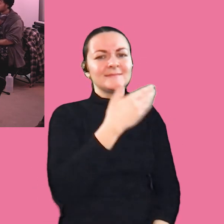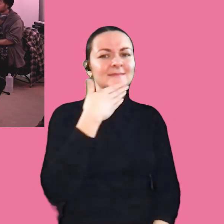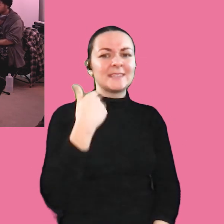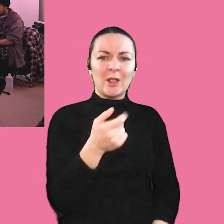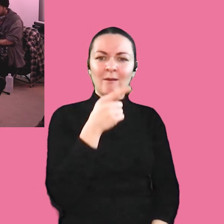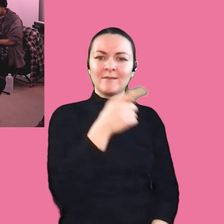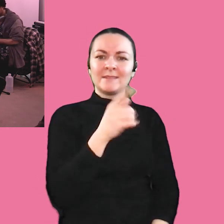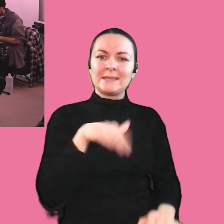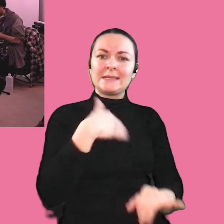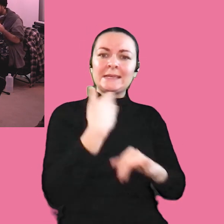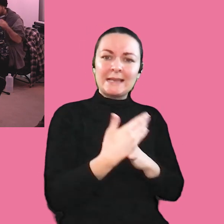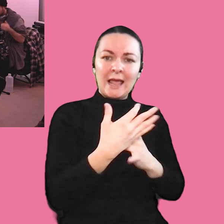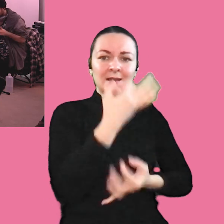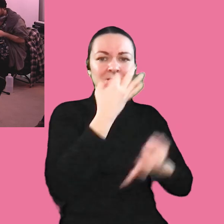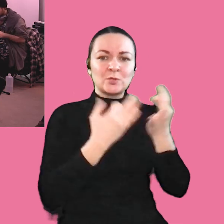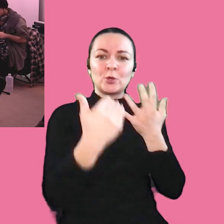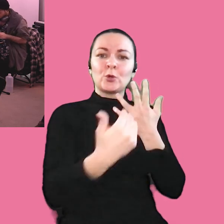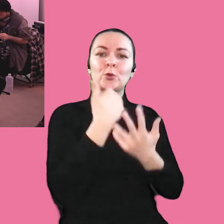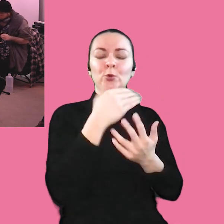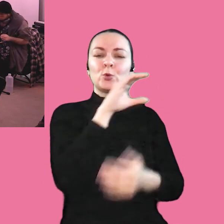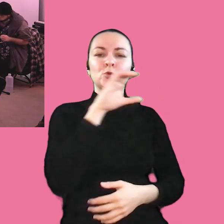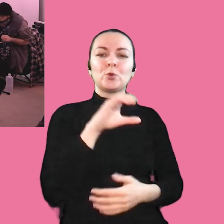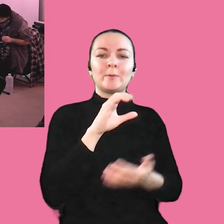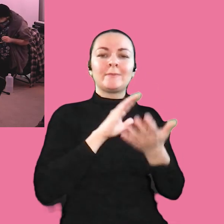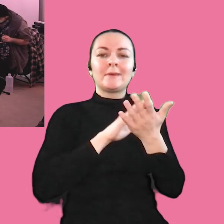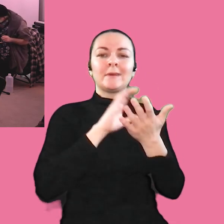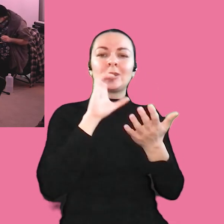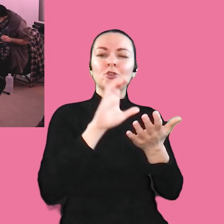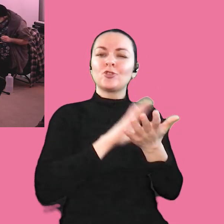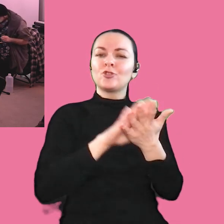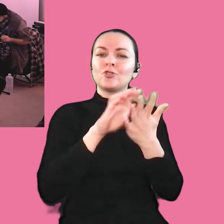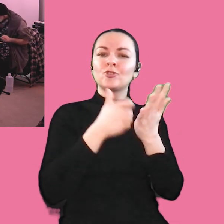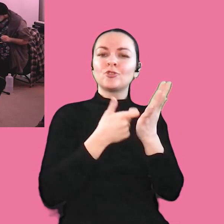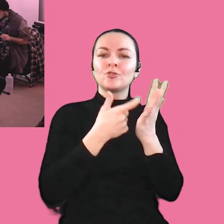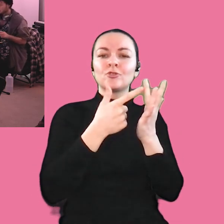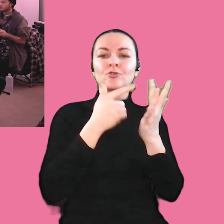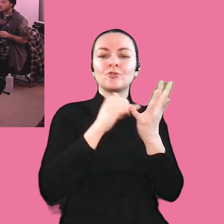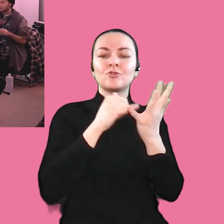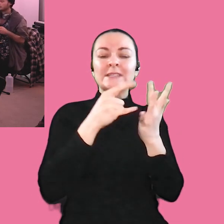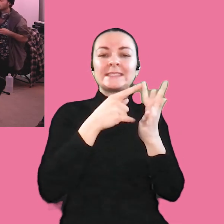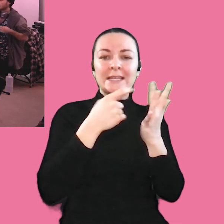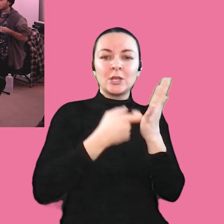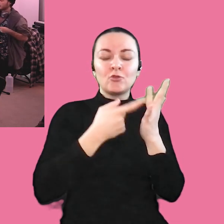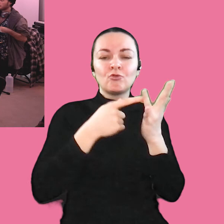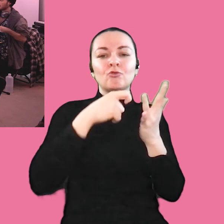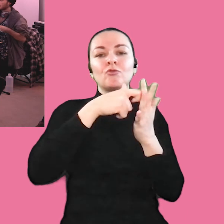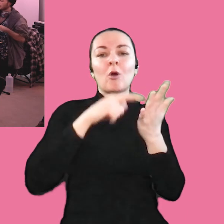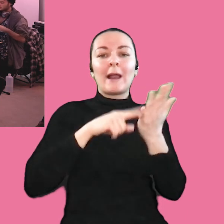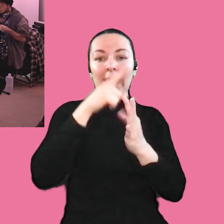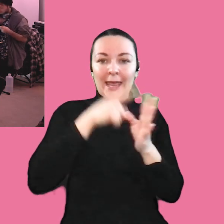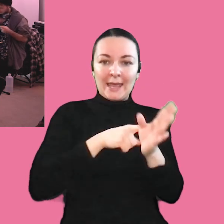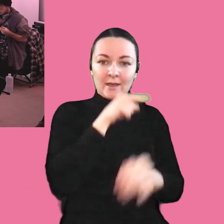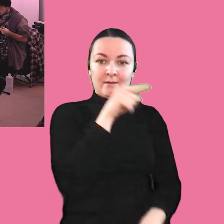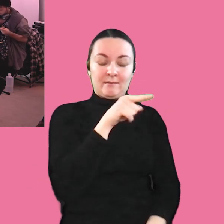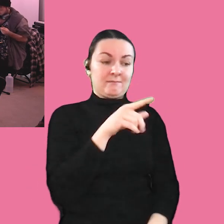question from comes through from Zoom, from Chrissy Ruckley.